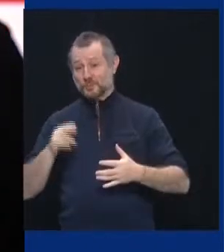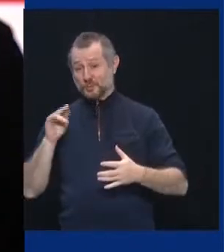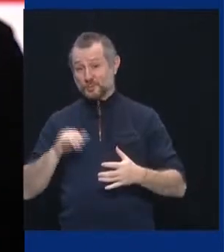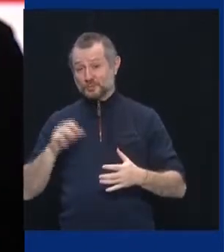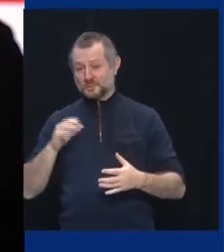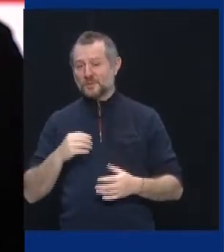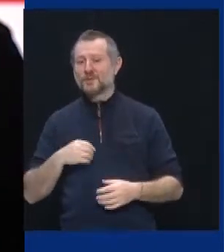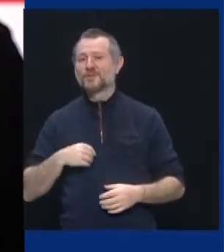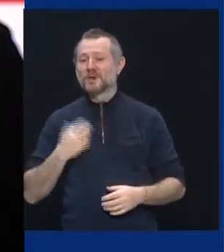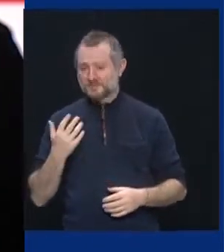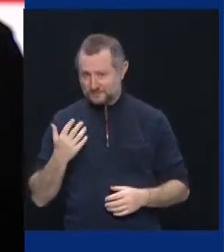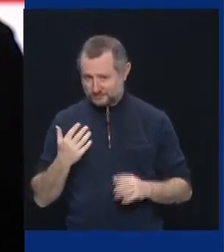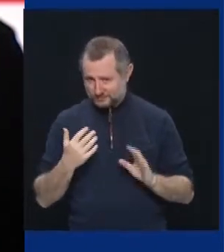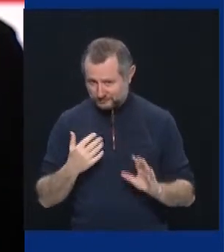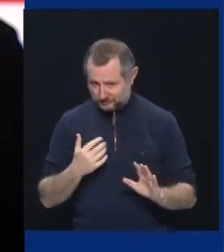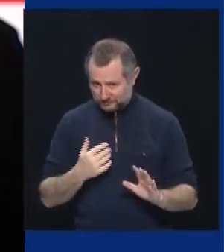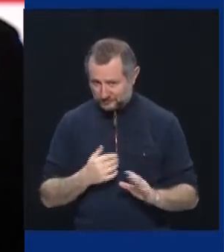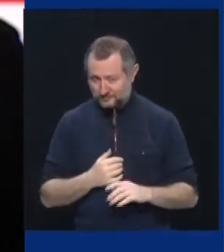white.